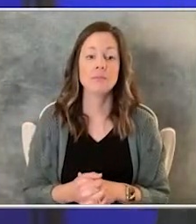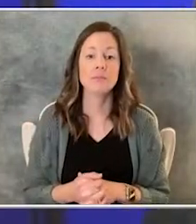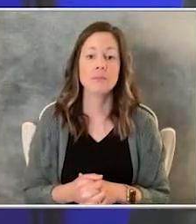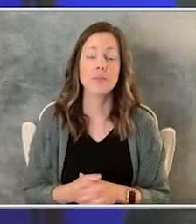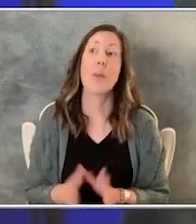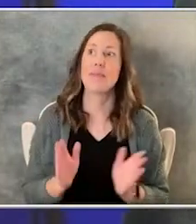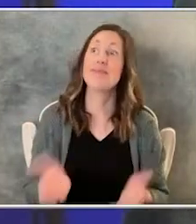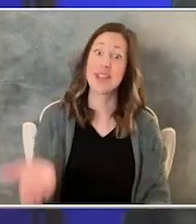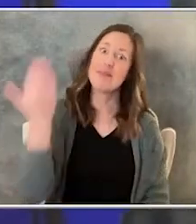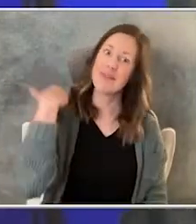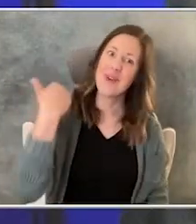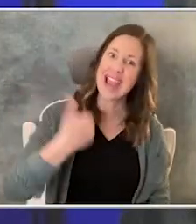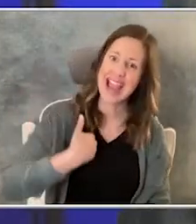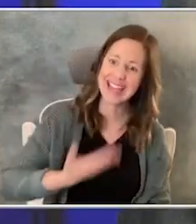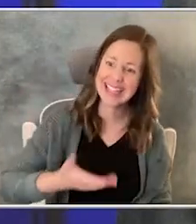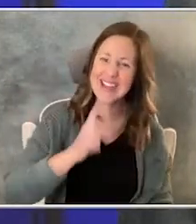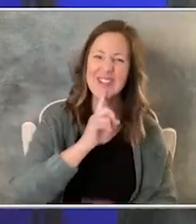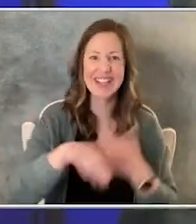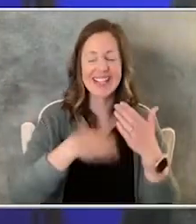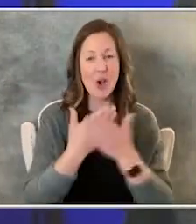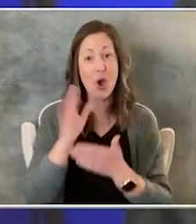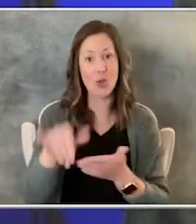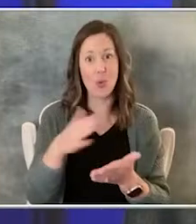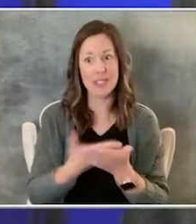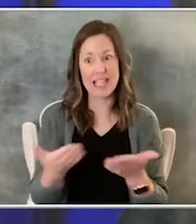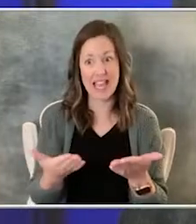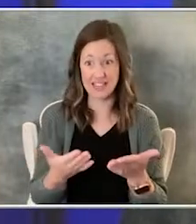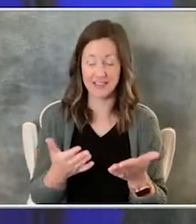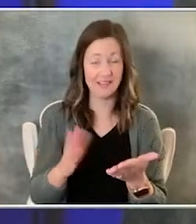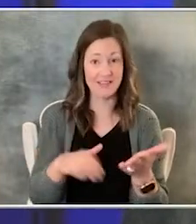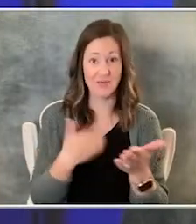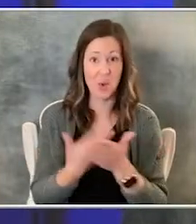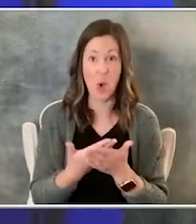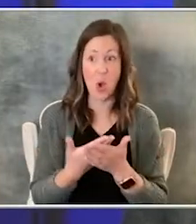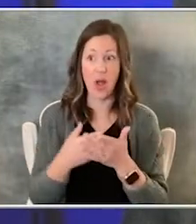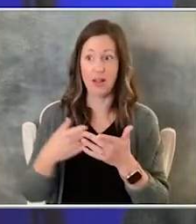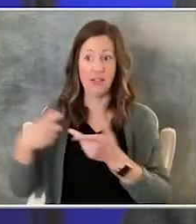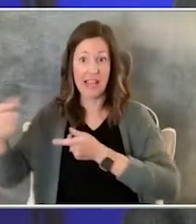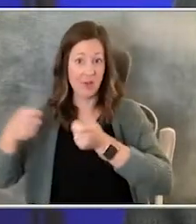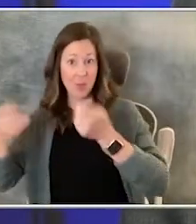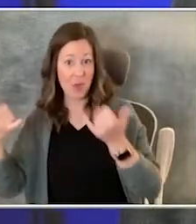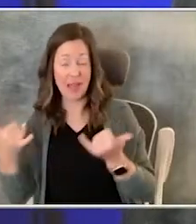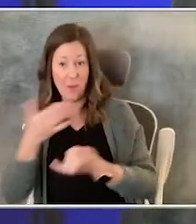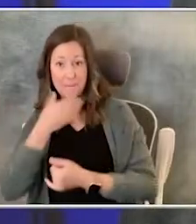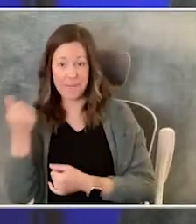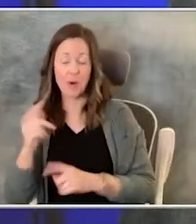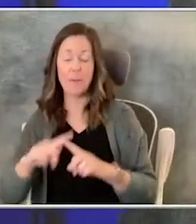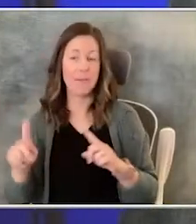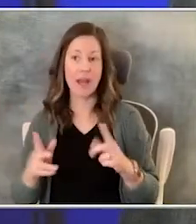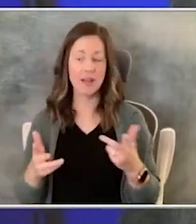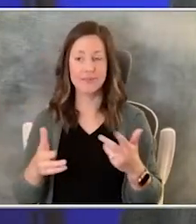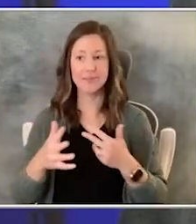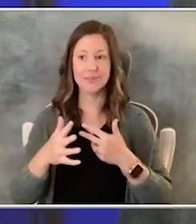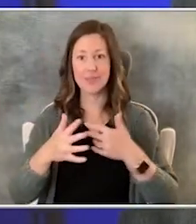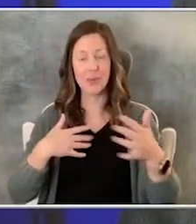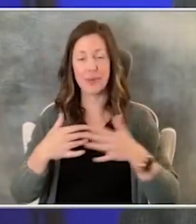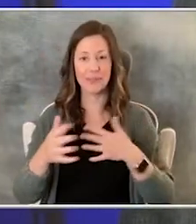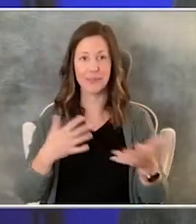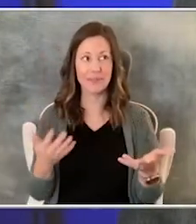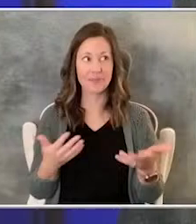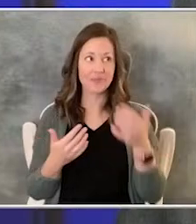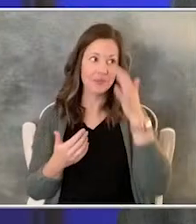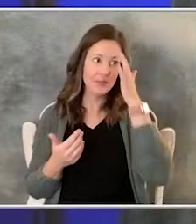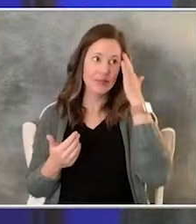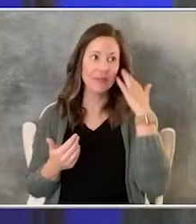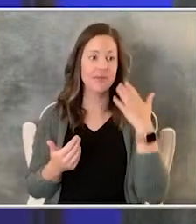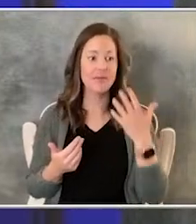rest, and then can you relate those symptoms to something like like heart pain? You're such a good teacher because you were able